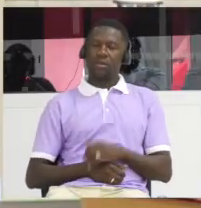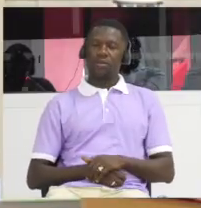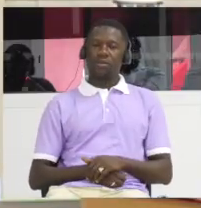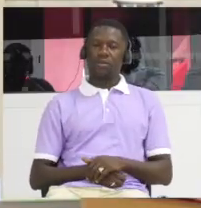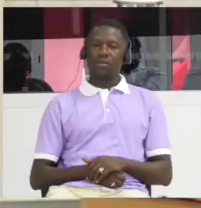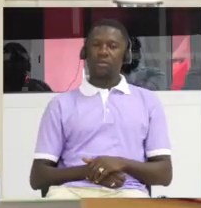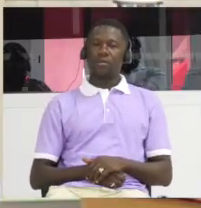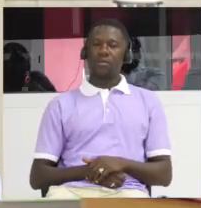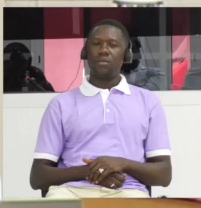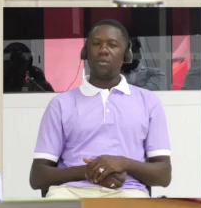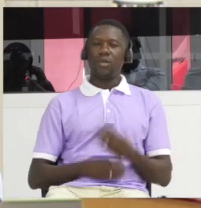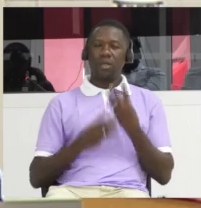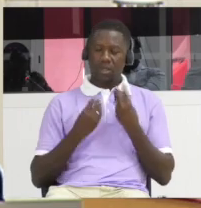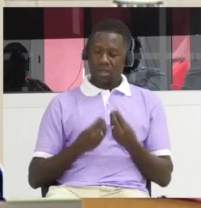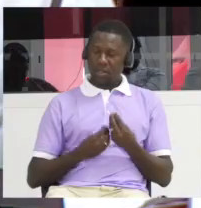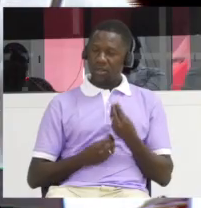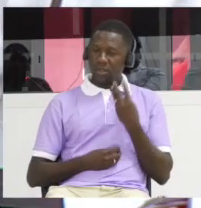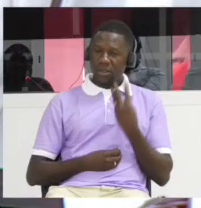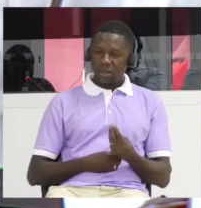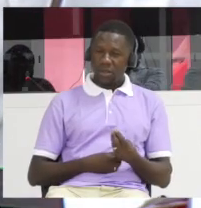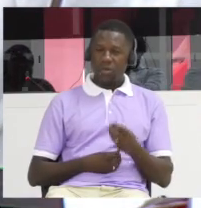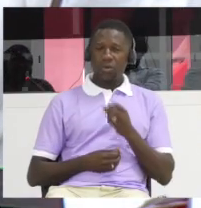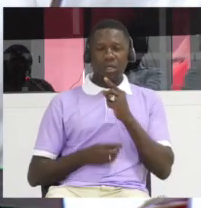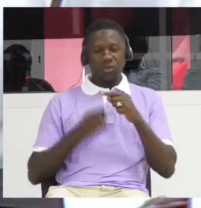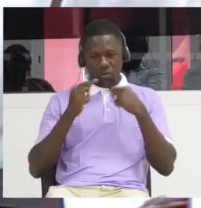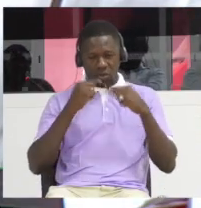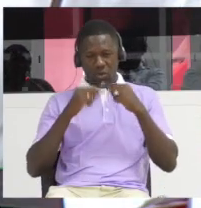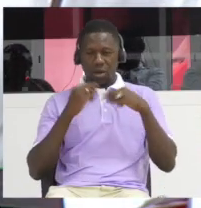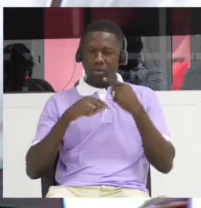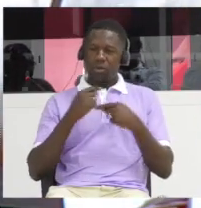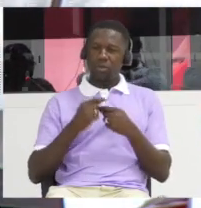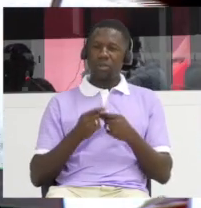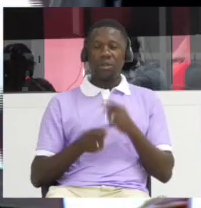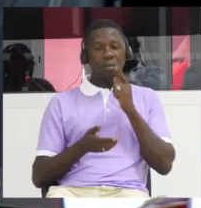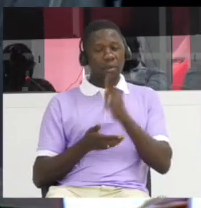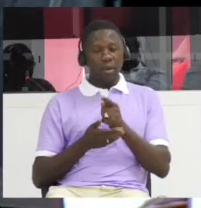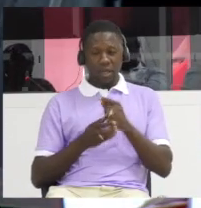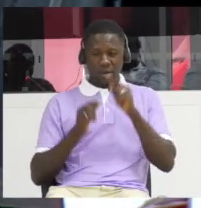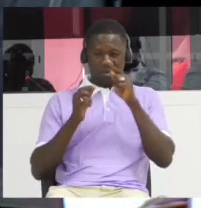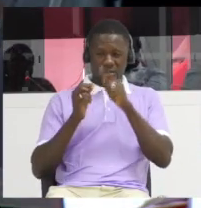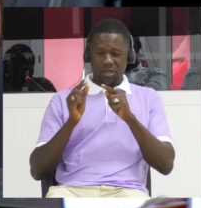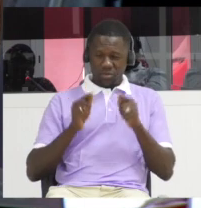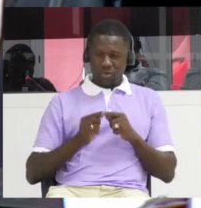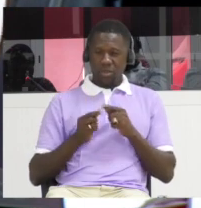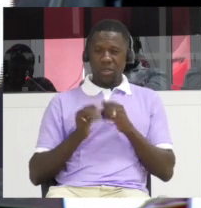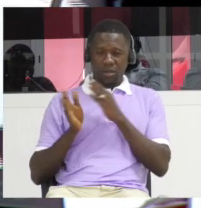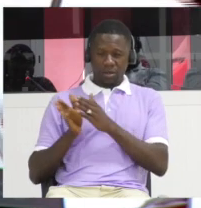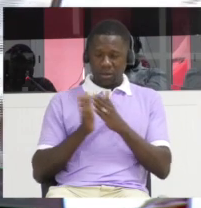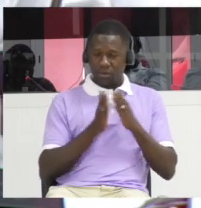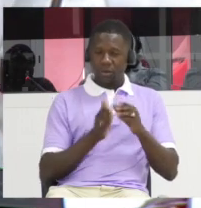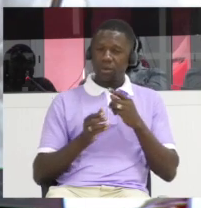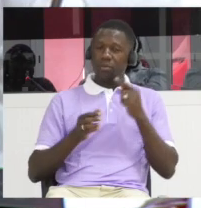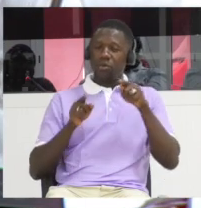Now, let's talk about the main principle in the arrangement